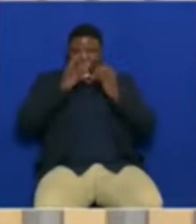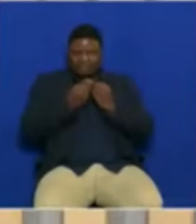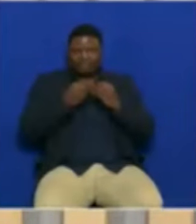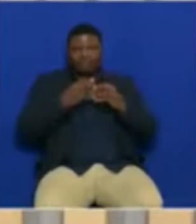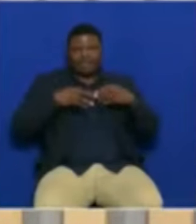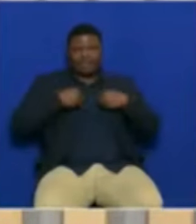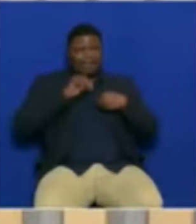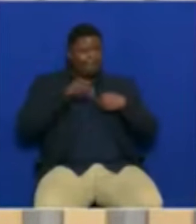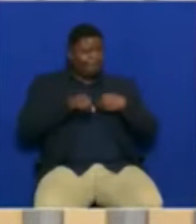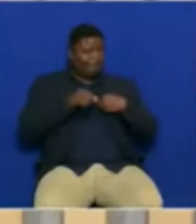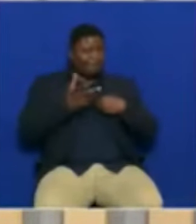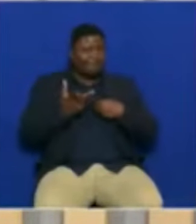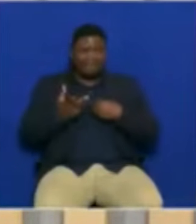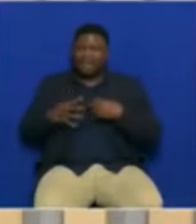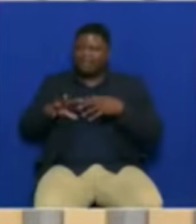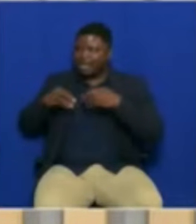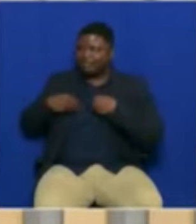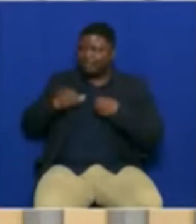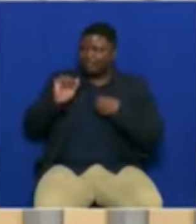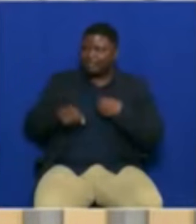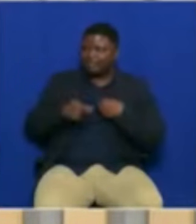Are you?